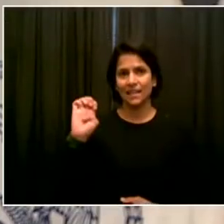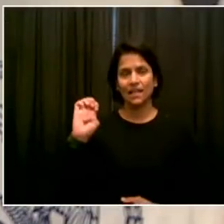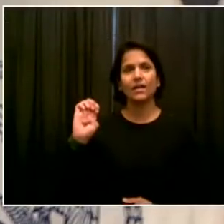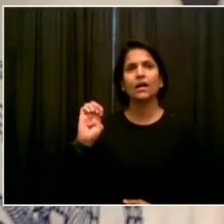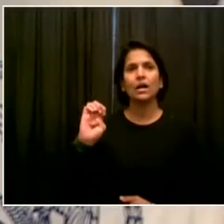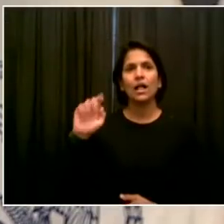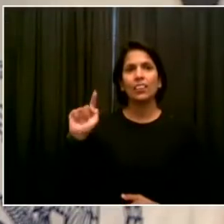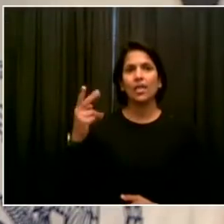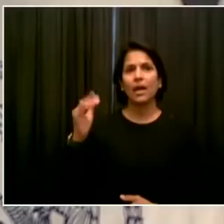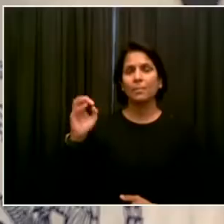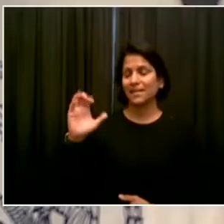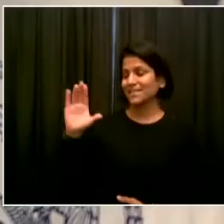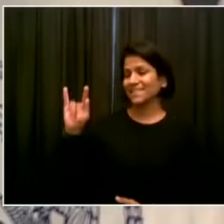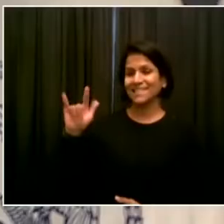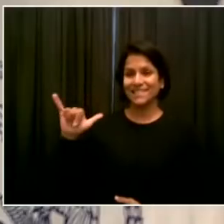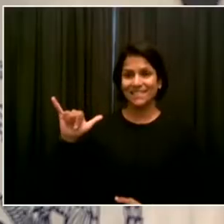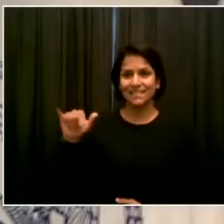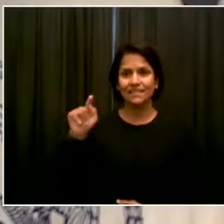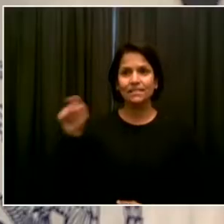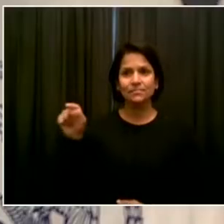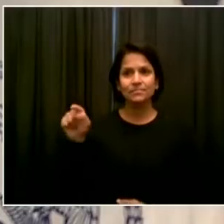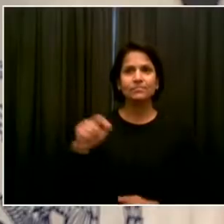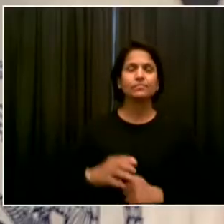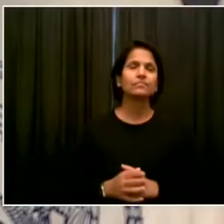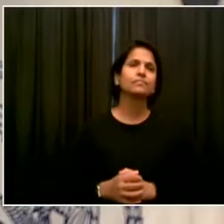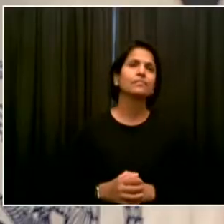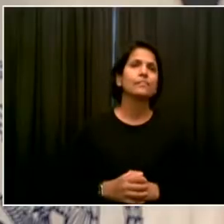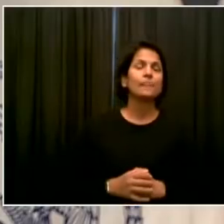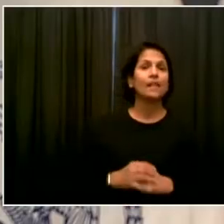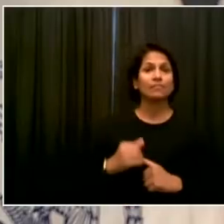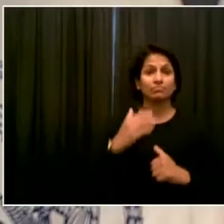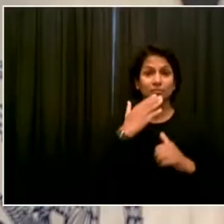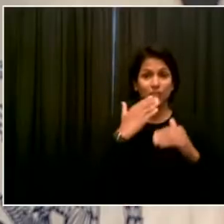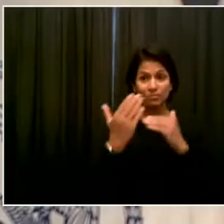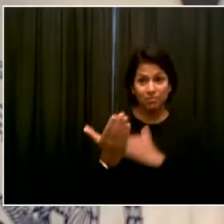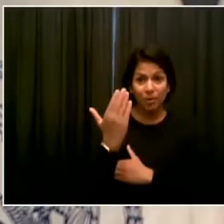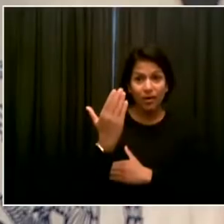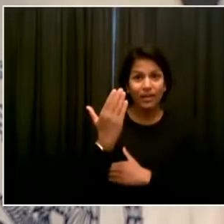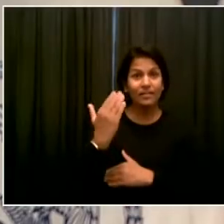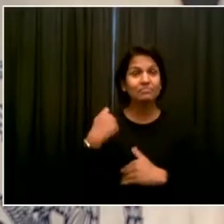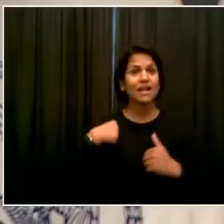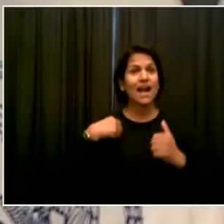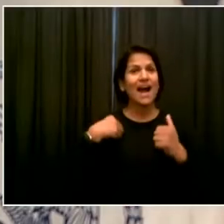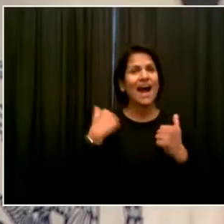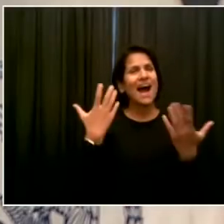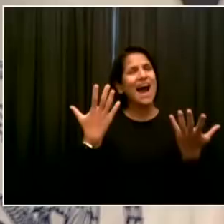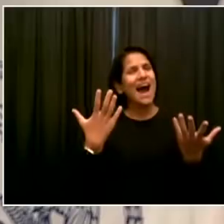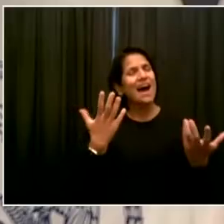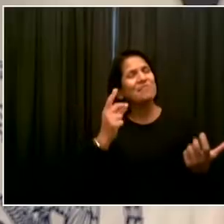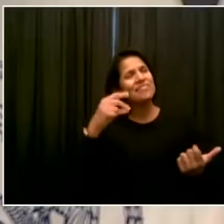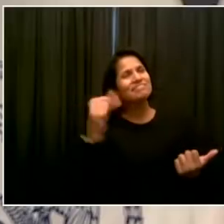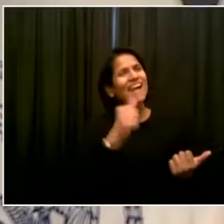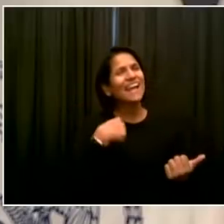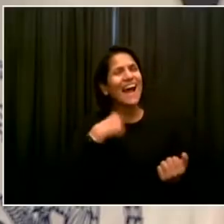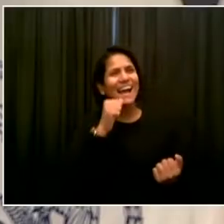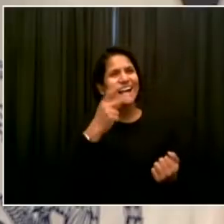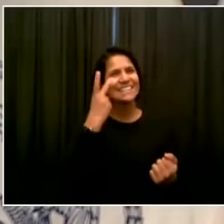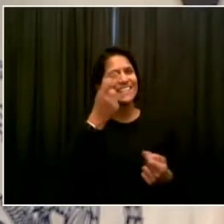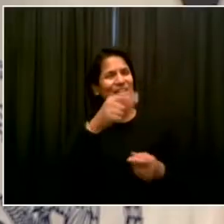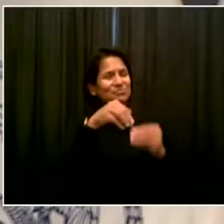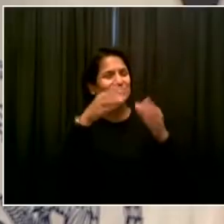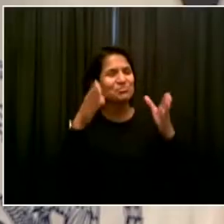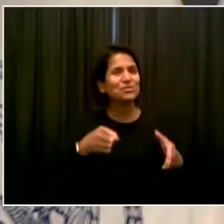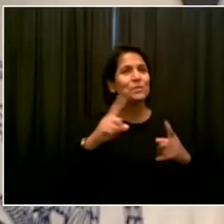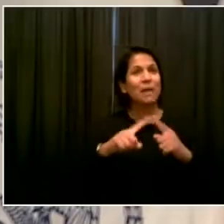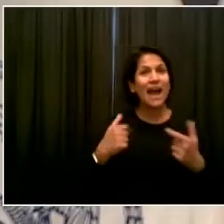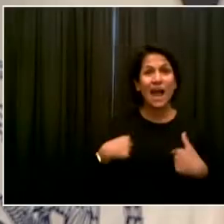Hey, good morning, Mayor de Blasio. Good morning, Katie. You're in person since I'm just down the hall, but you know, can't get everything you want, I guess. My